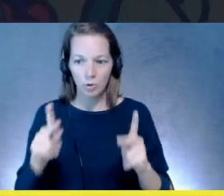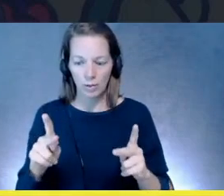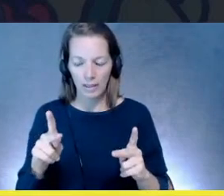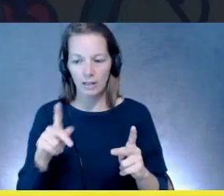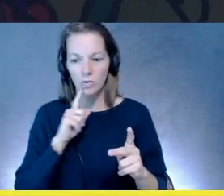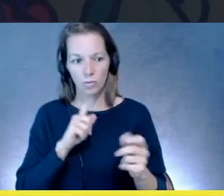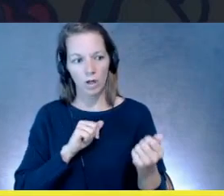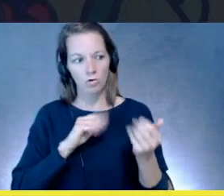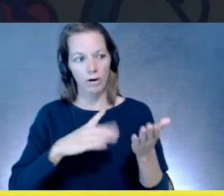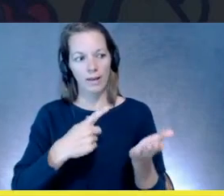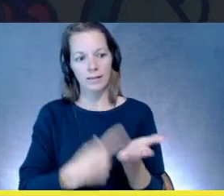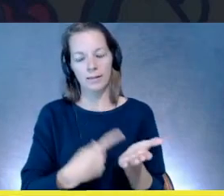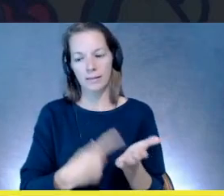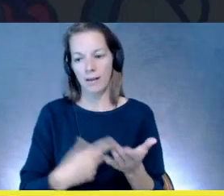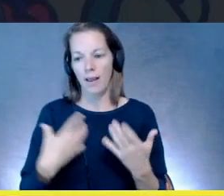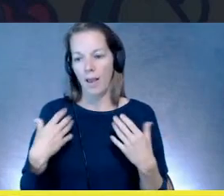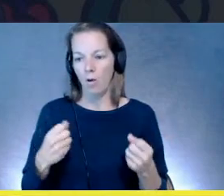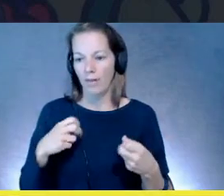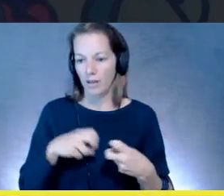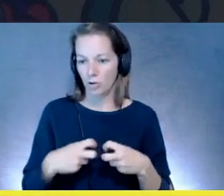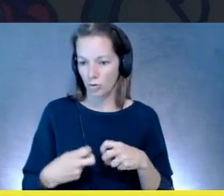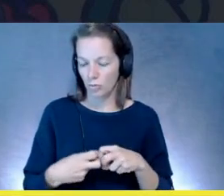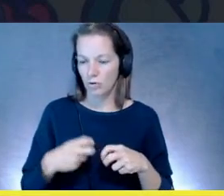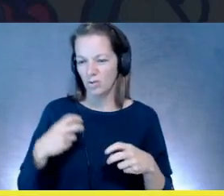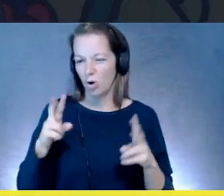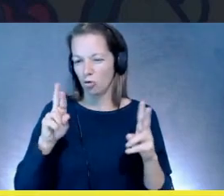address these health risks early on in pregnancy.